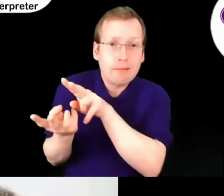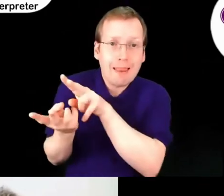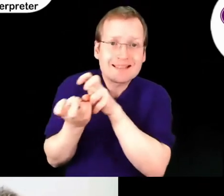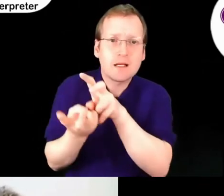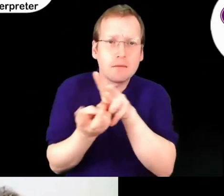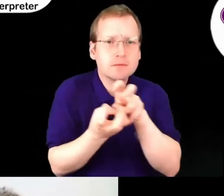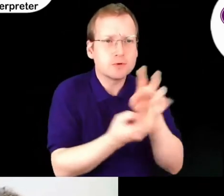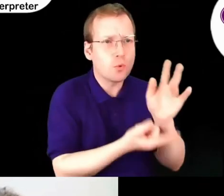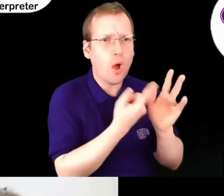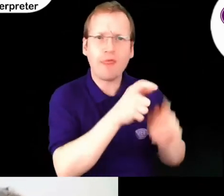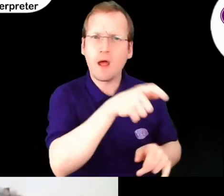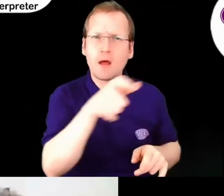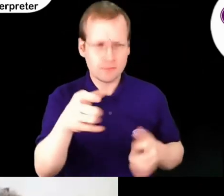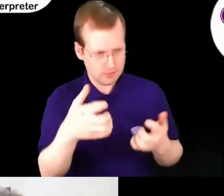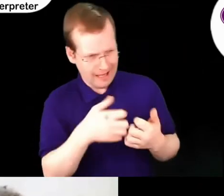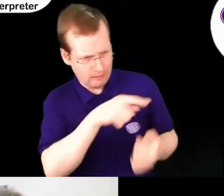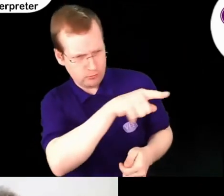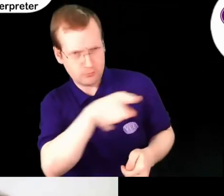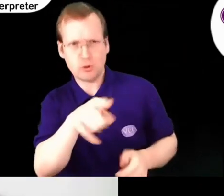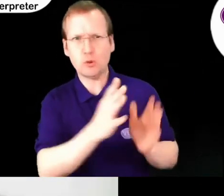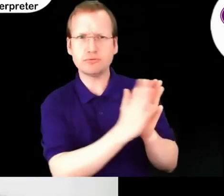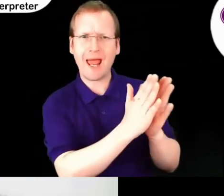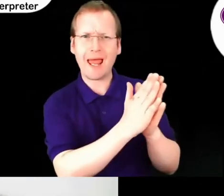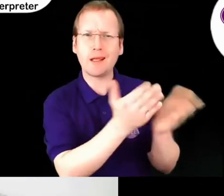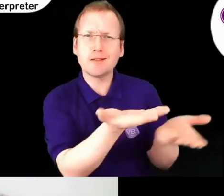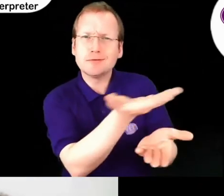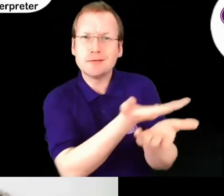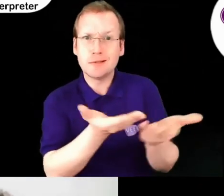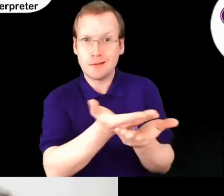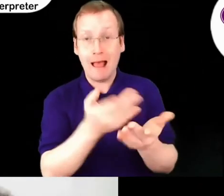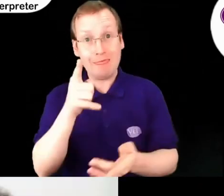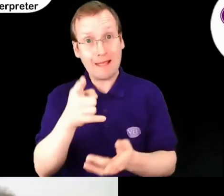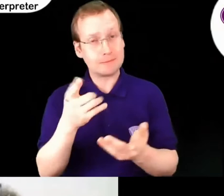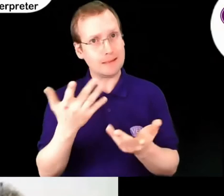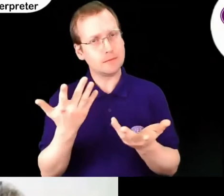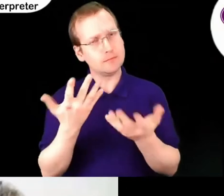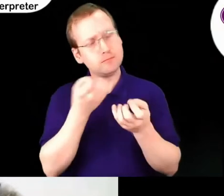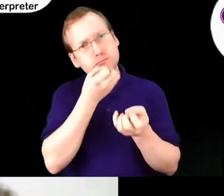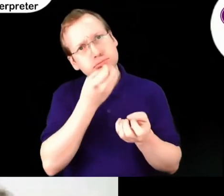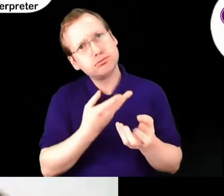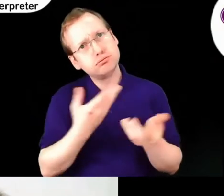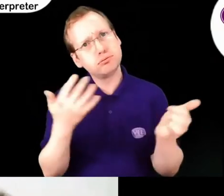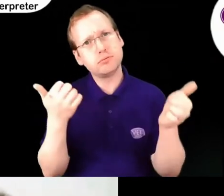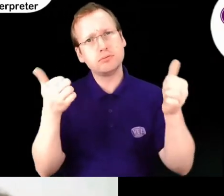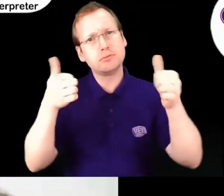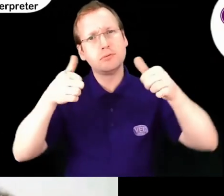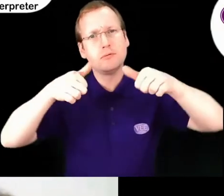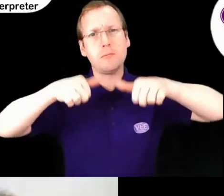and how they pray. And that for me has been a major blessing through being a member.